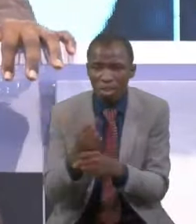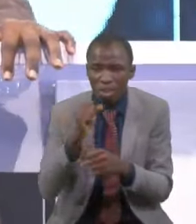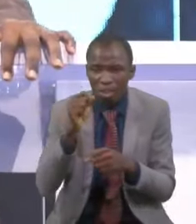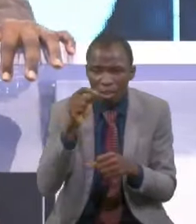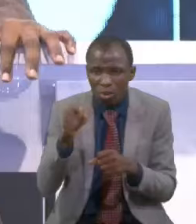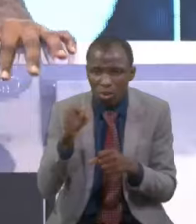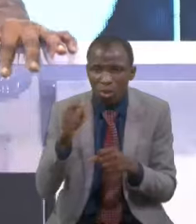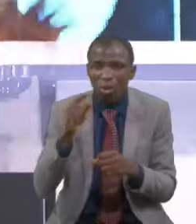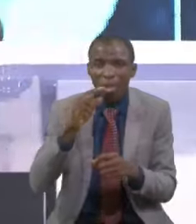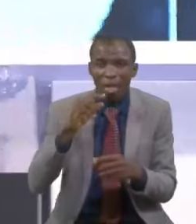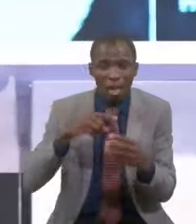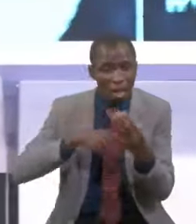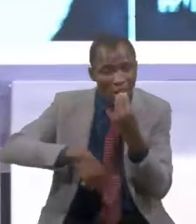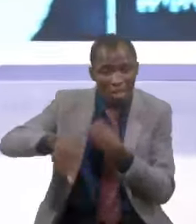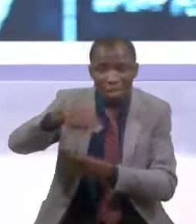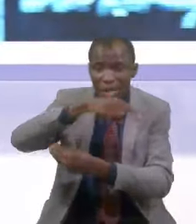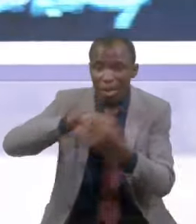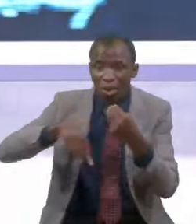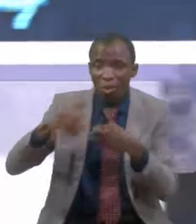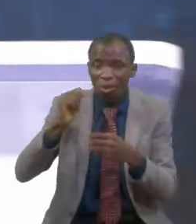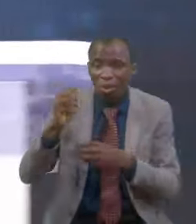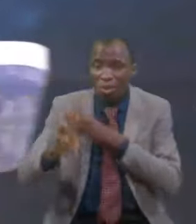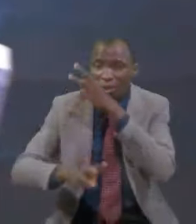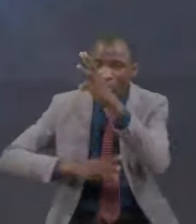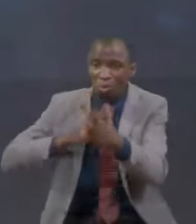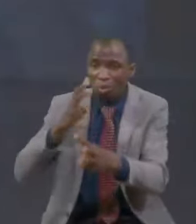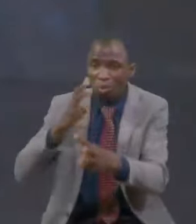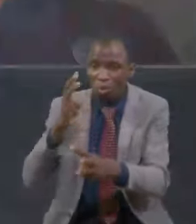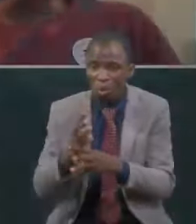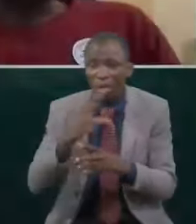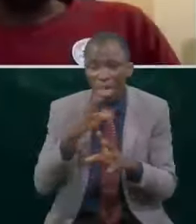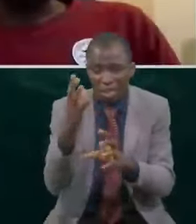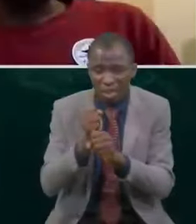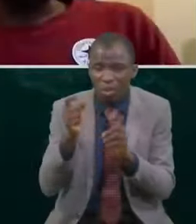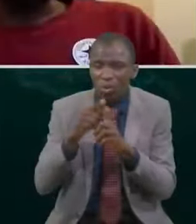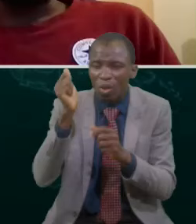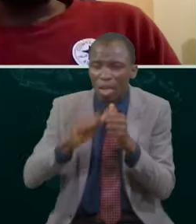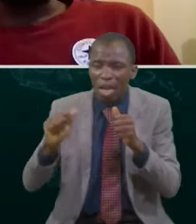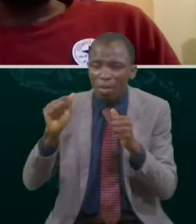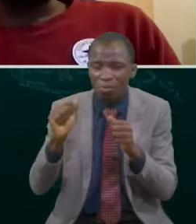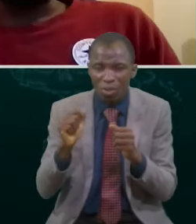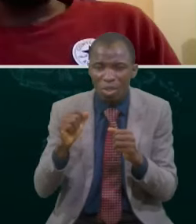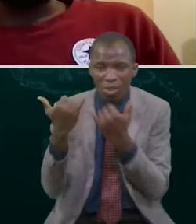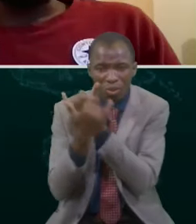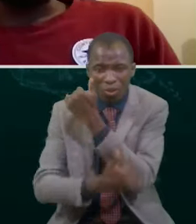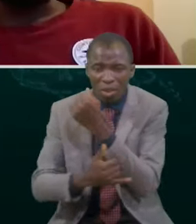world and get to every country, every city in the world?